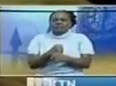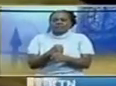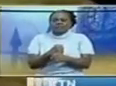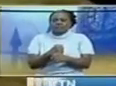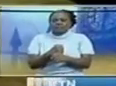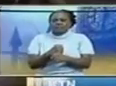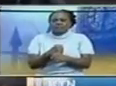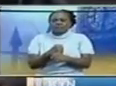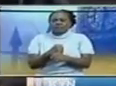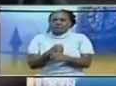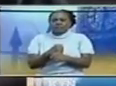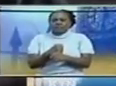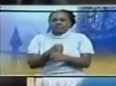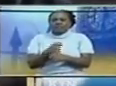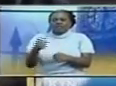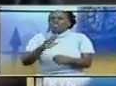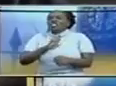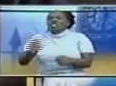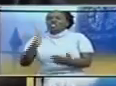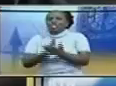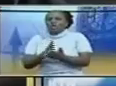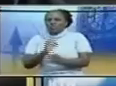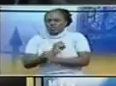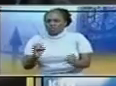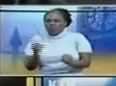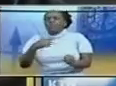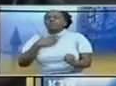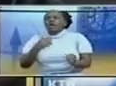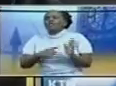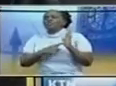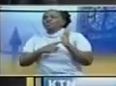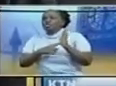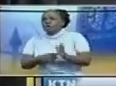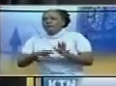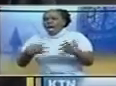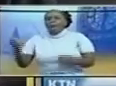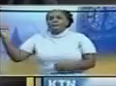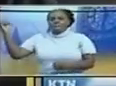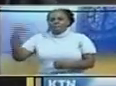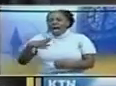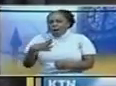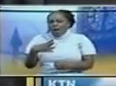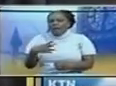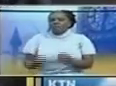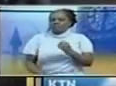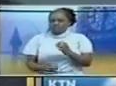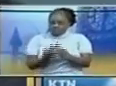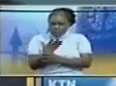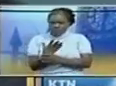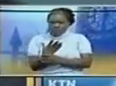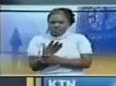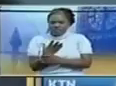Take two. We are not stopping. This week we show you how power is generated. Take, I don't feel that